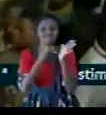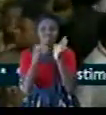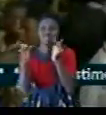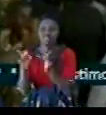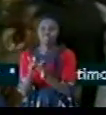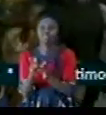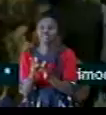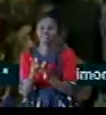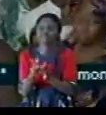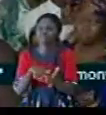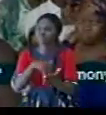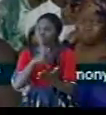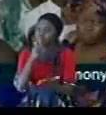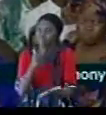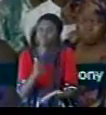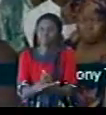Jesus.